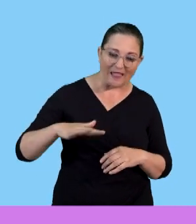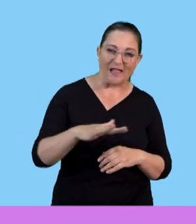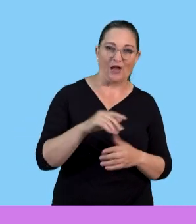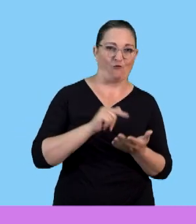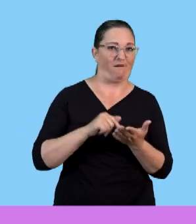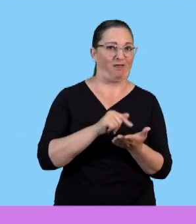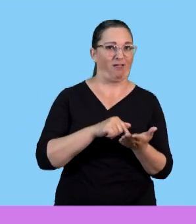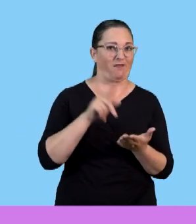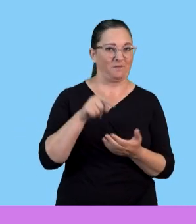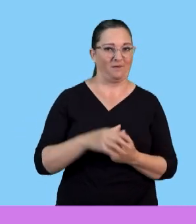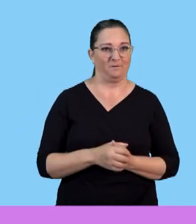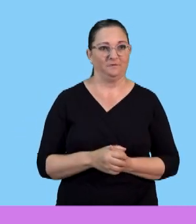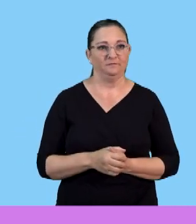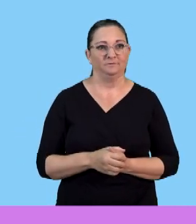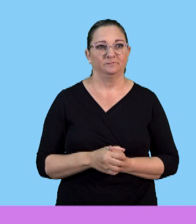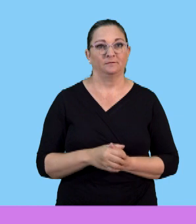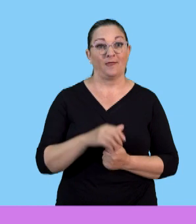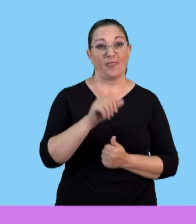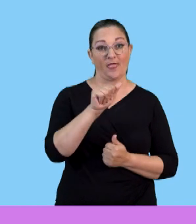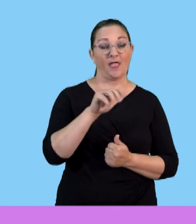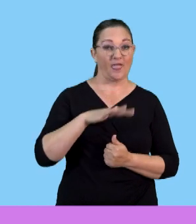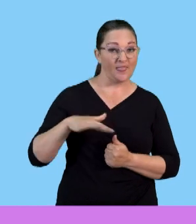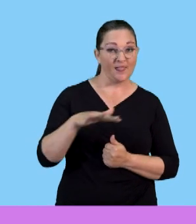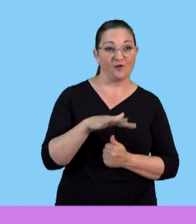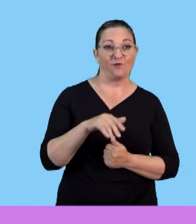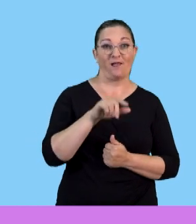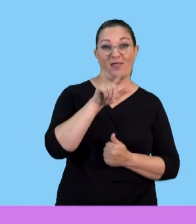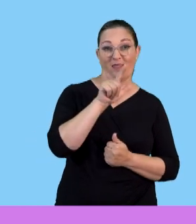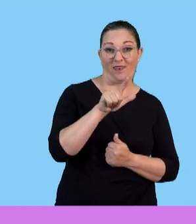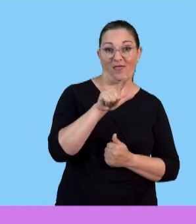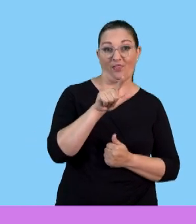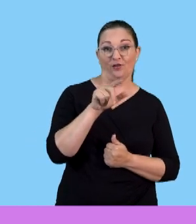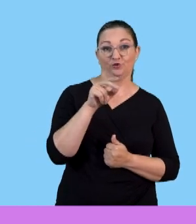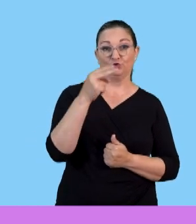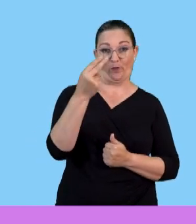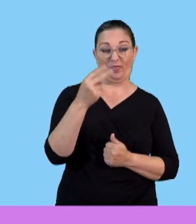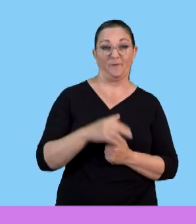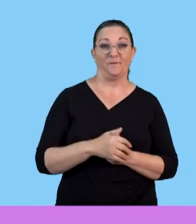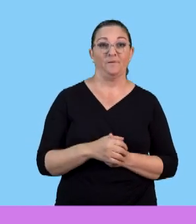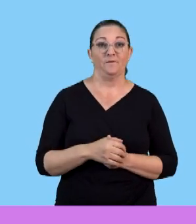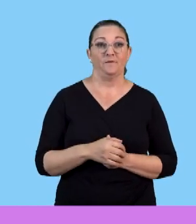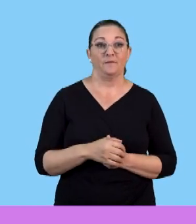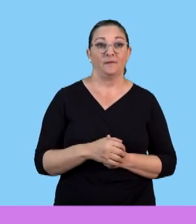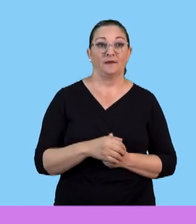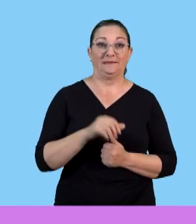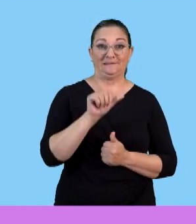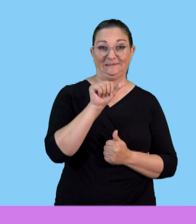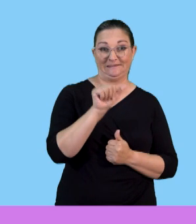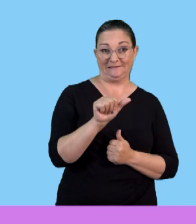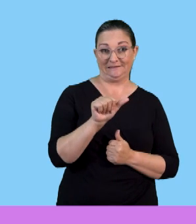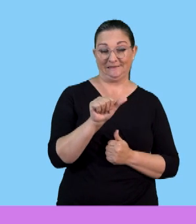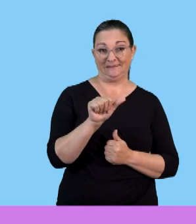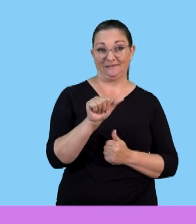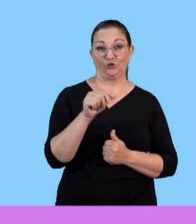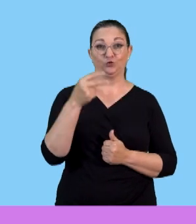The area is length squared, so it's going to be